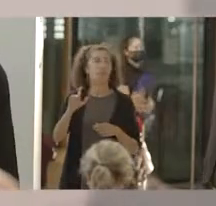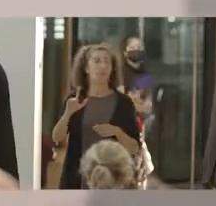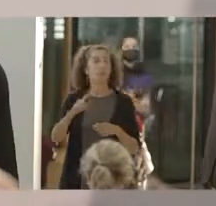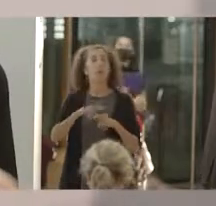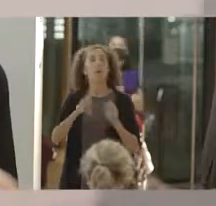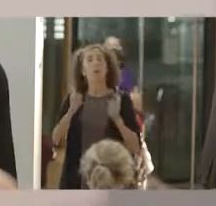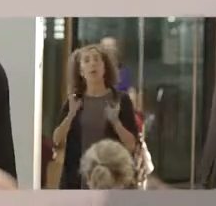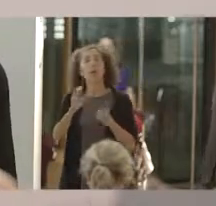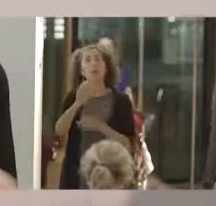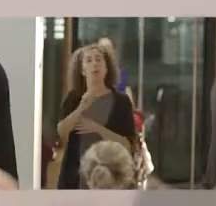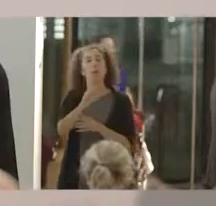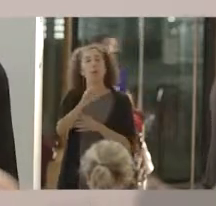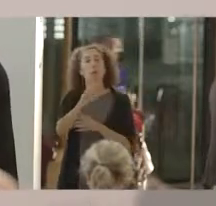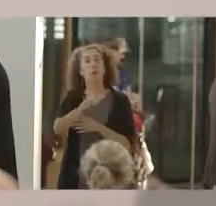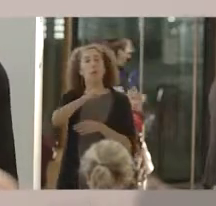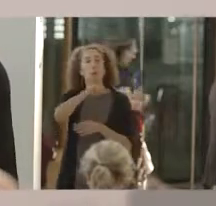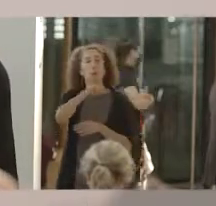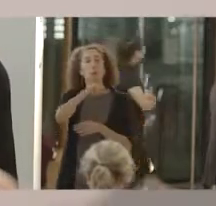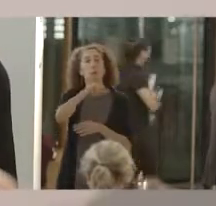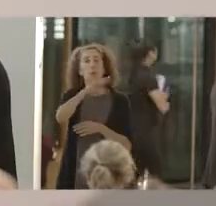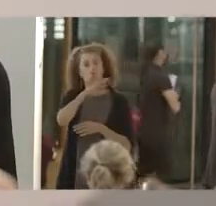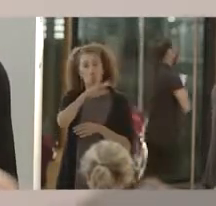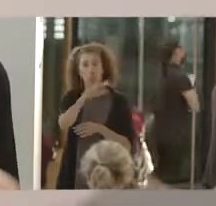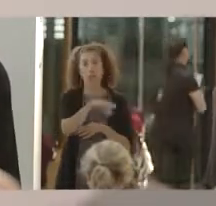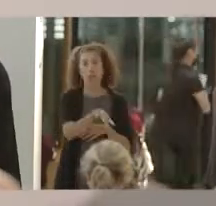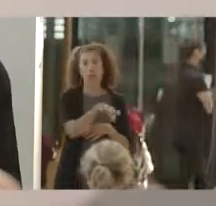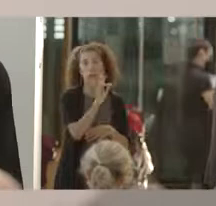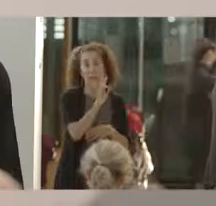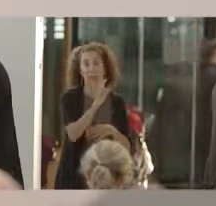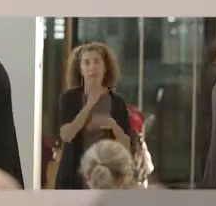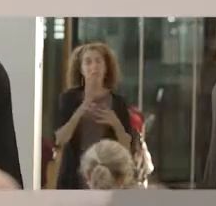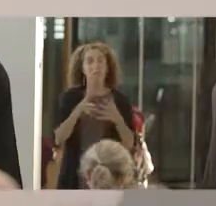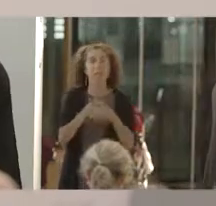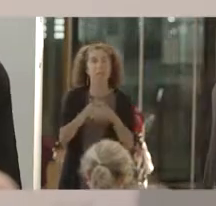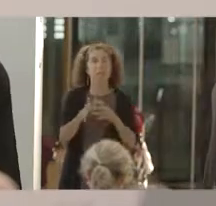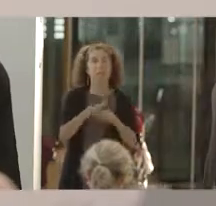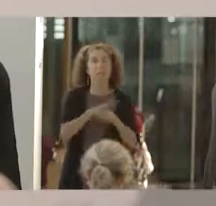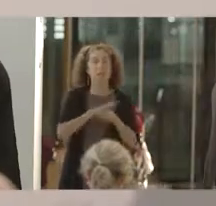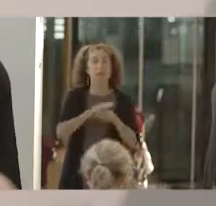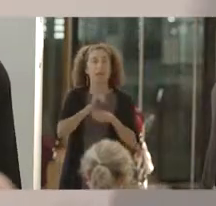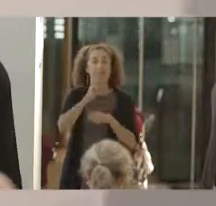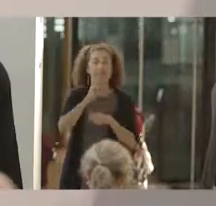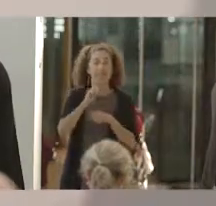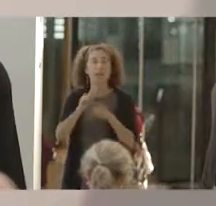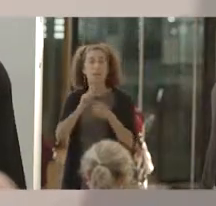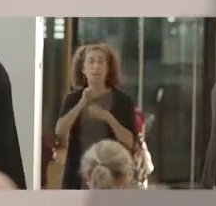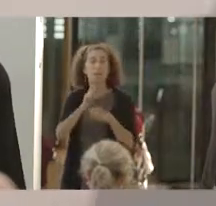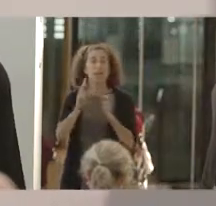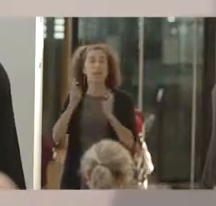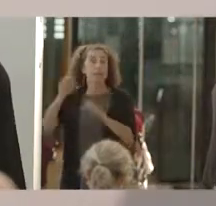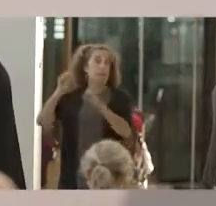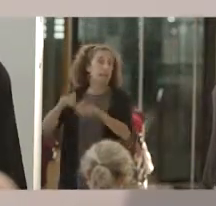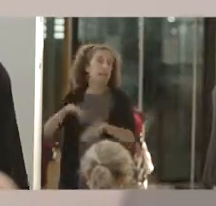weight characteristic that would be appropriate for the plantings that we would be intending to plant. And there's lots of places in the city where you can,